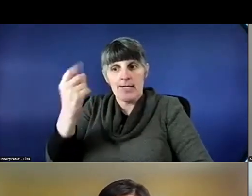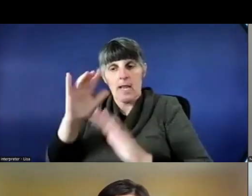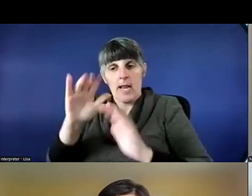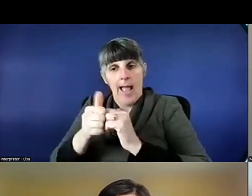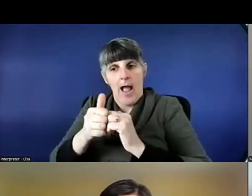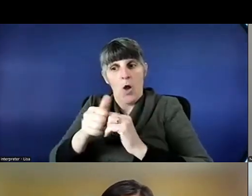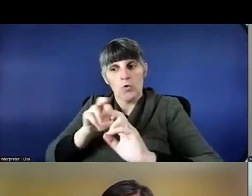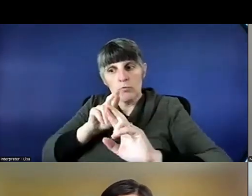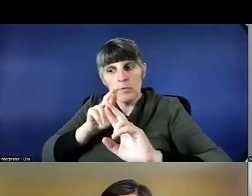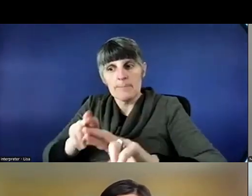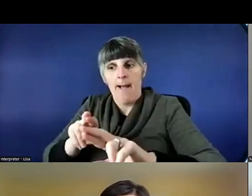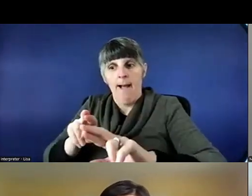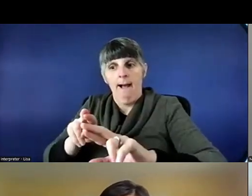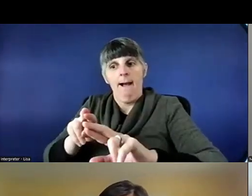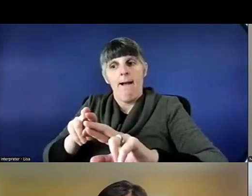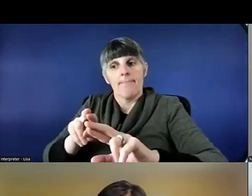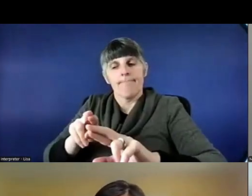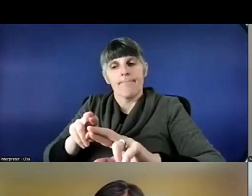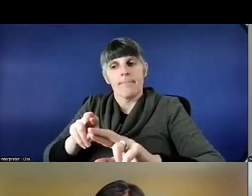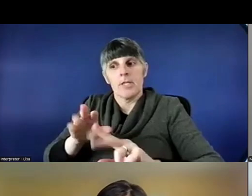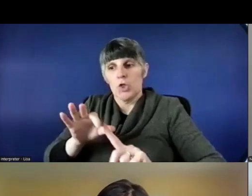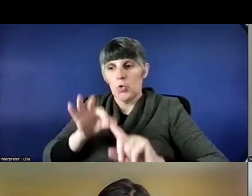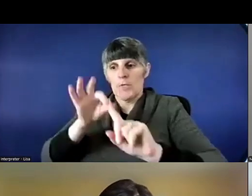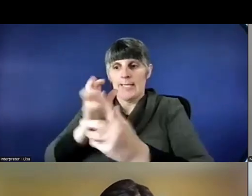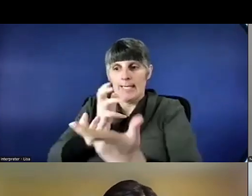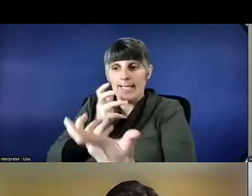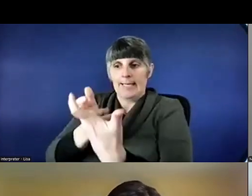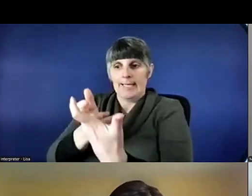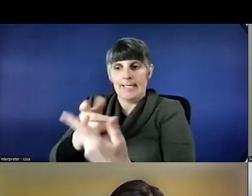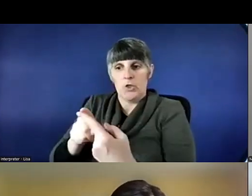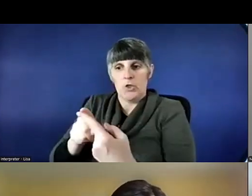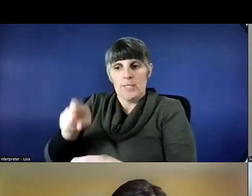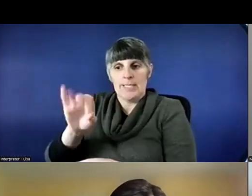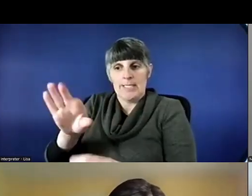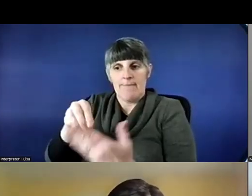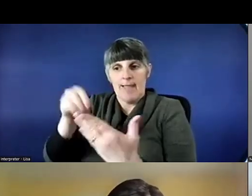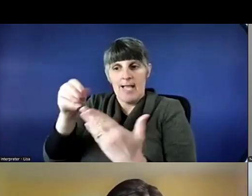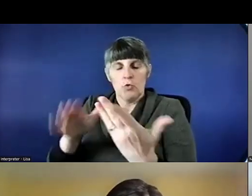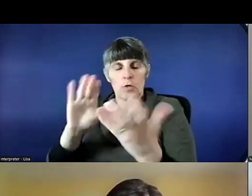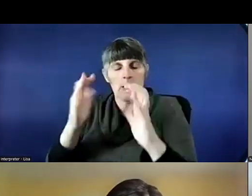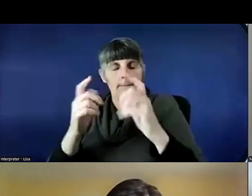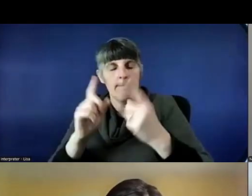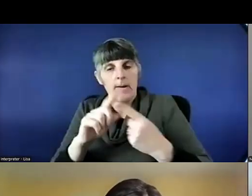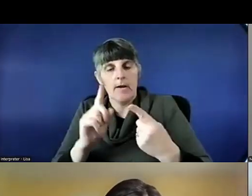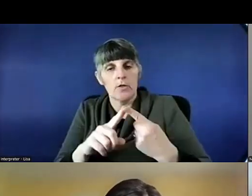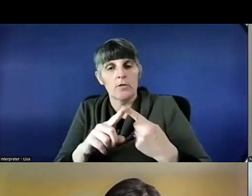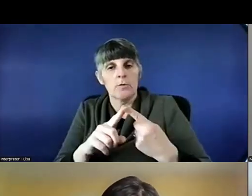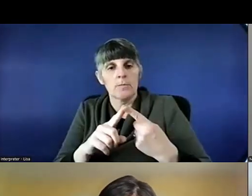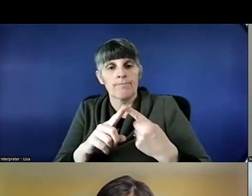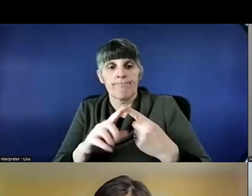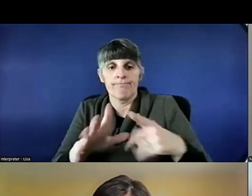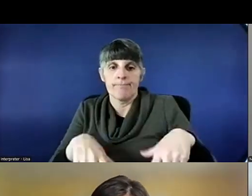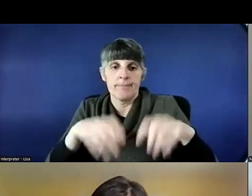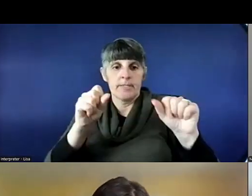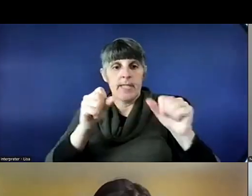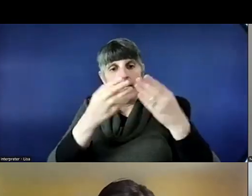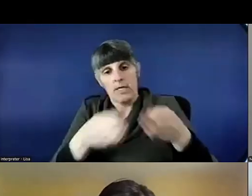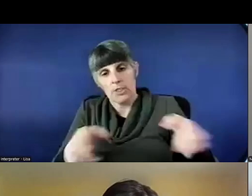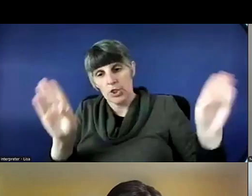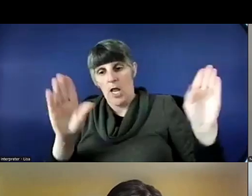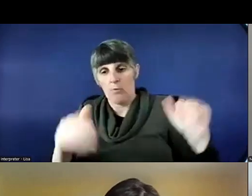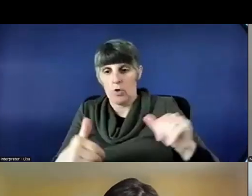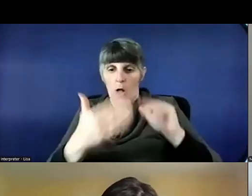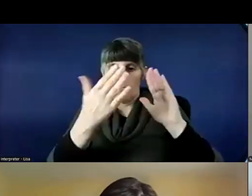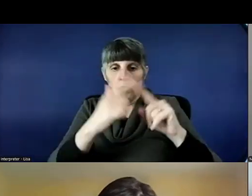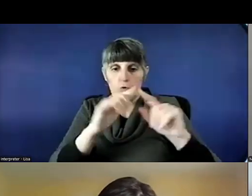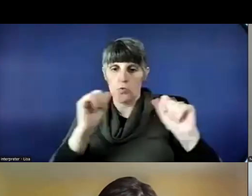to respond uniquely to the unique needs of a student, as opposed to taking sort of a general approach